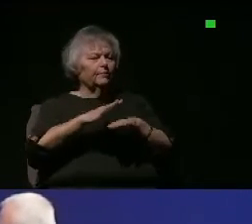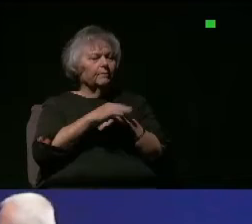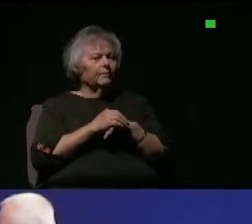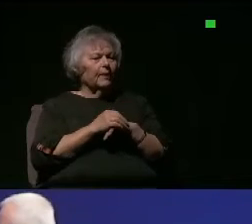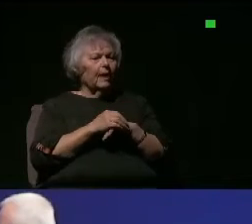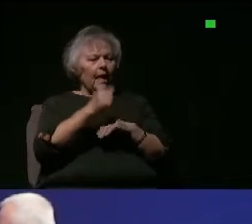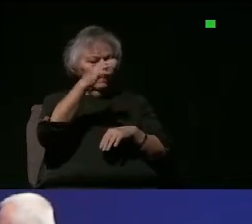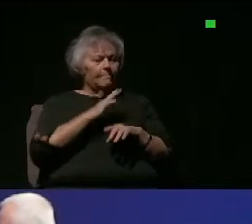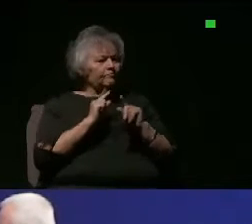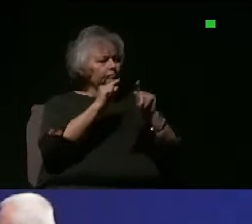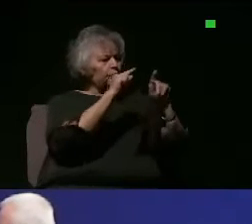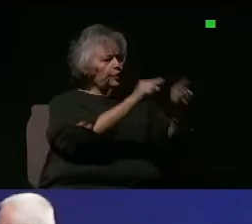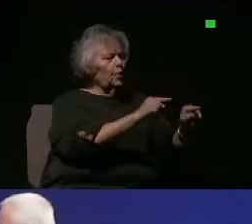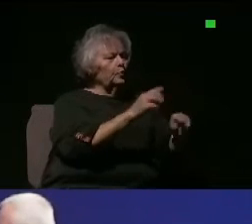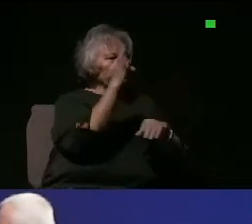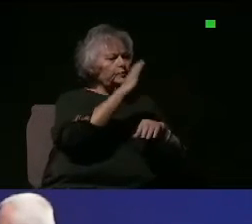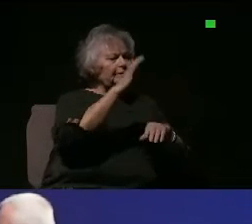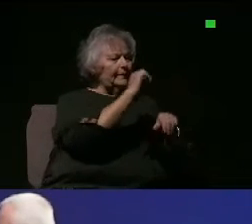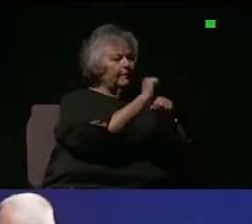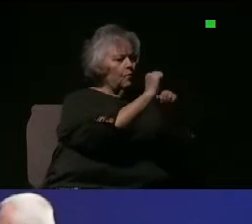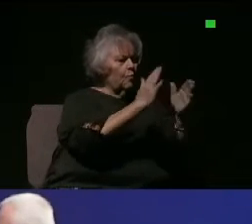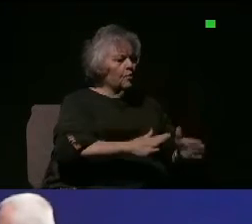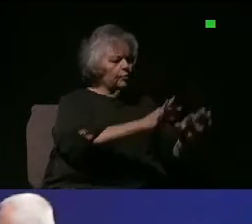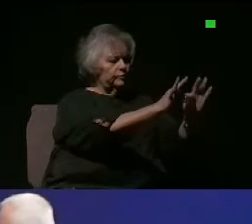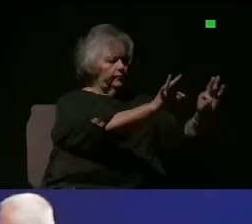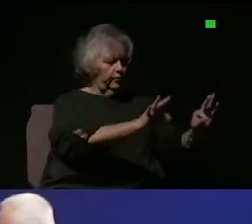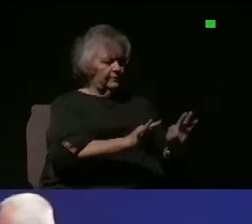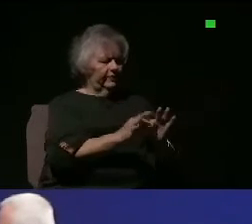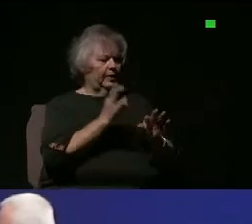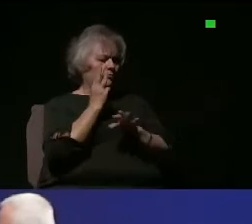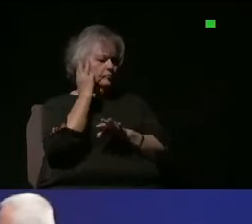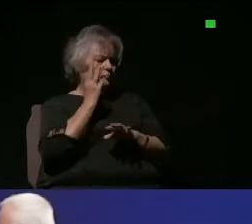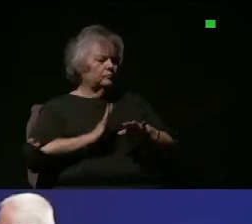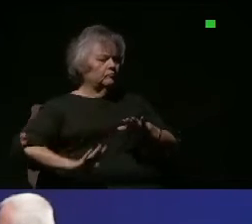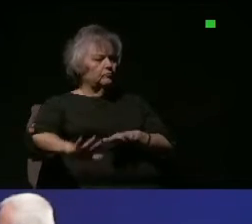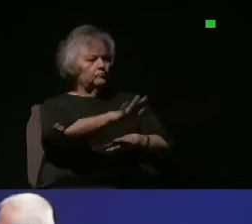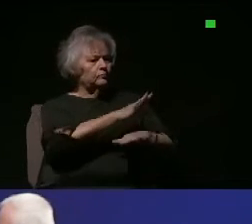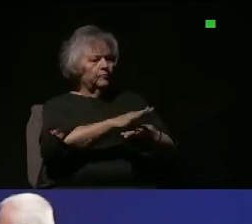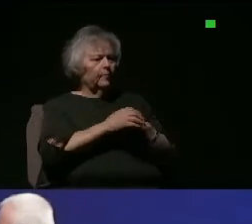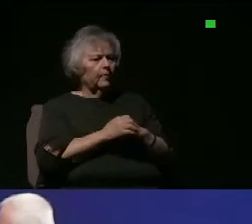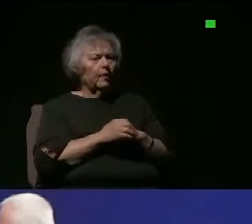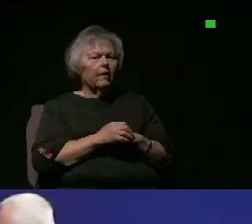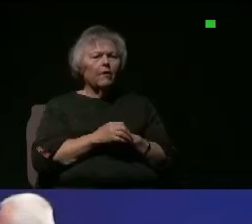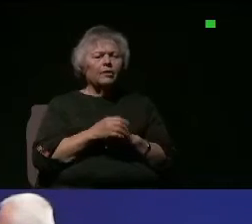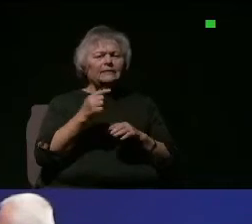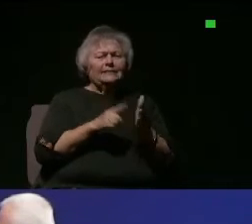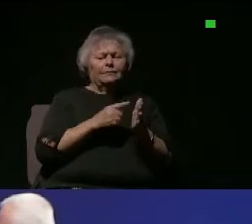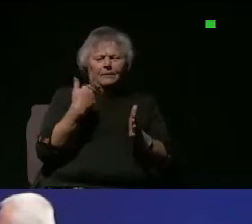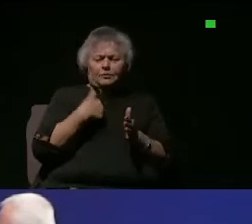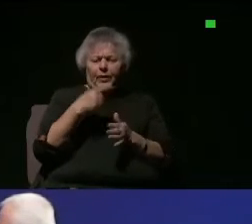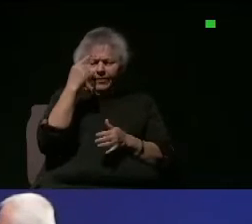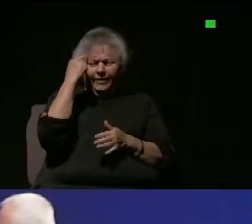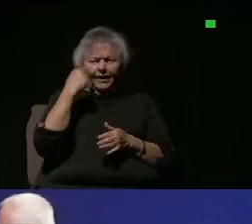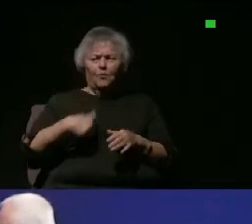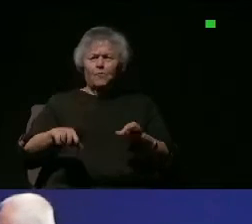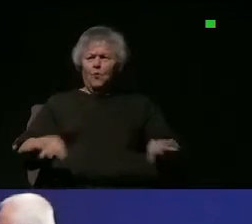for the field. And when we begin to think that we're more important than our neighbor, or that we're more valuable to God than others, we should